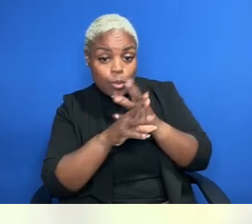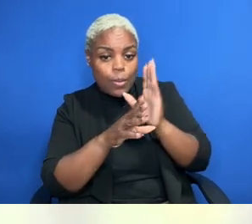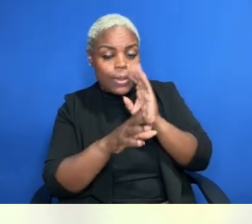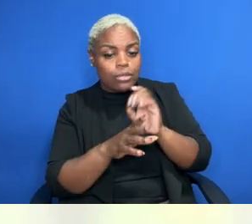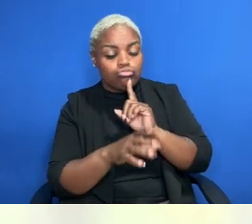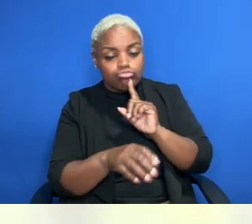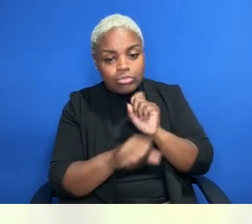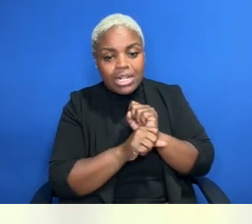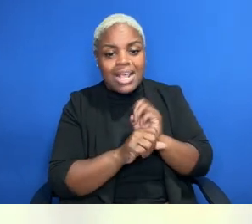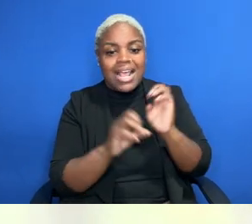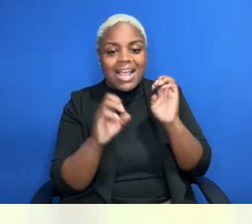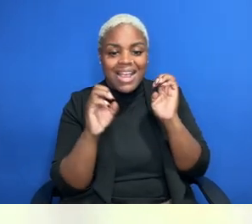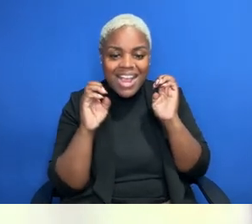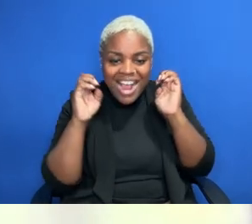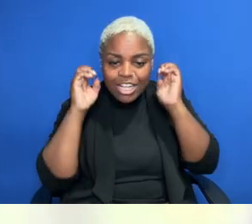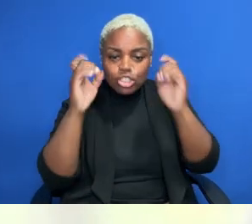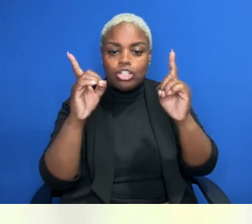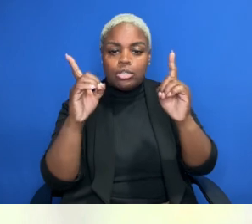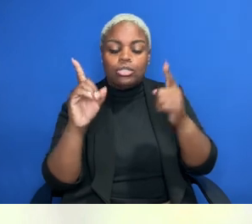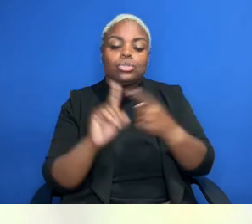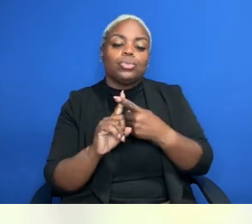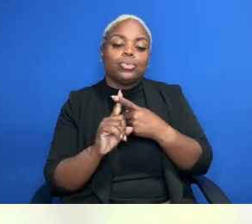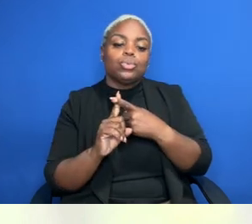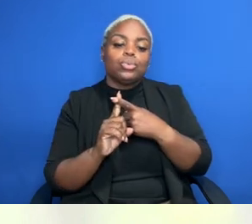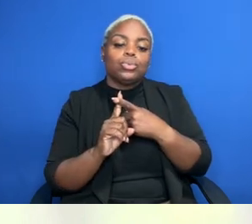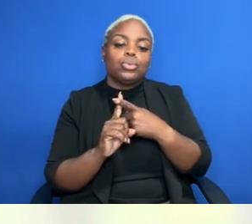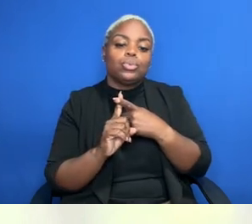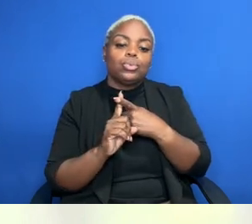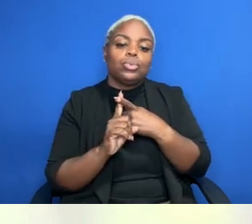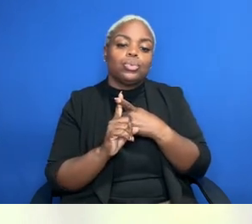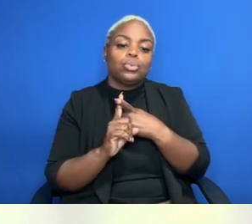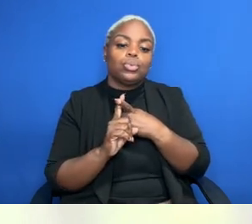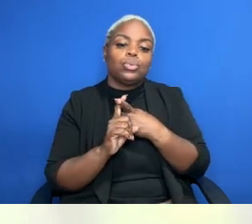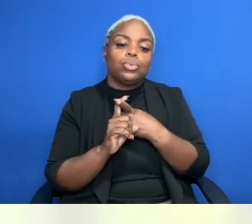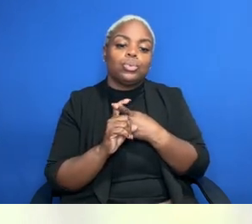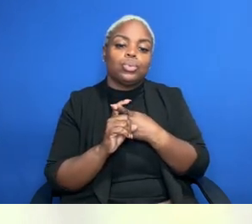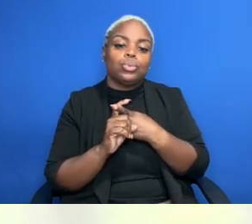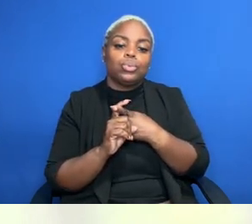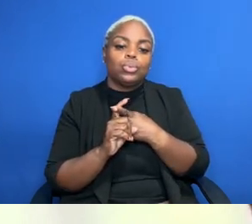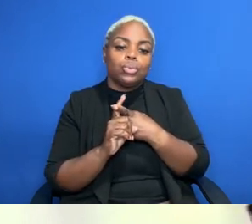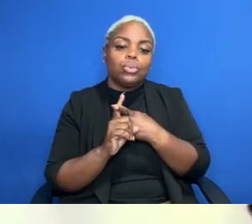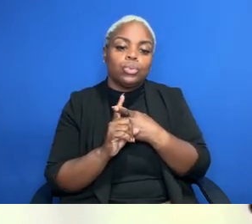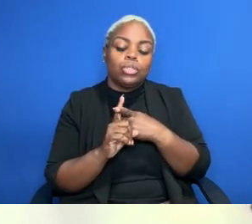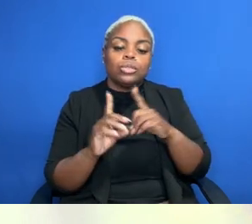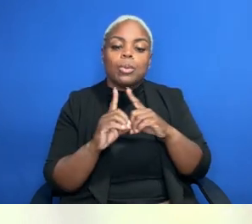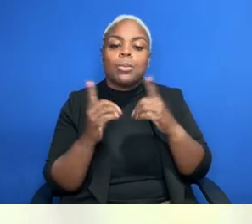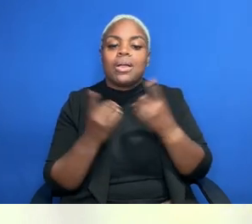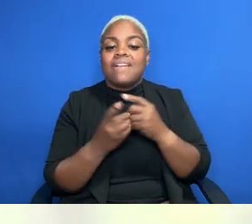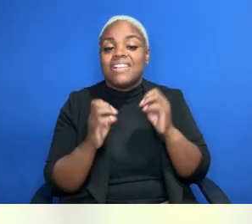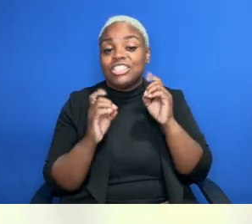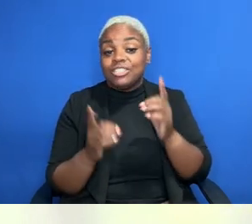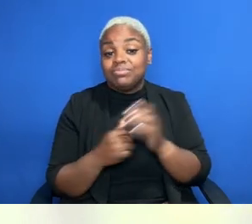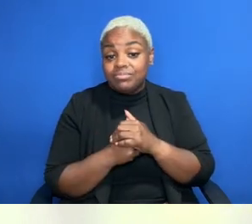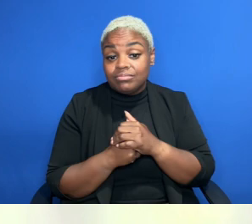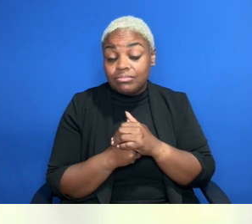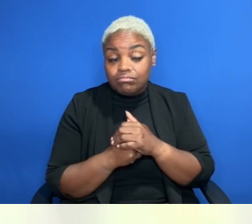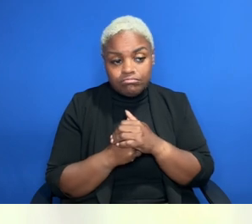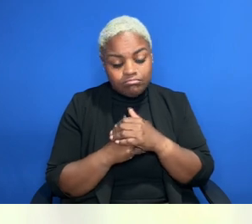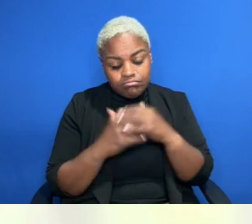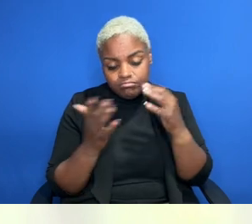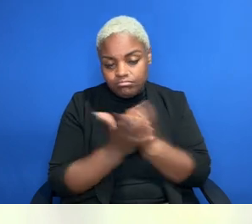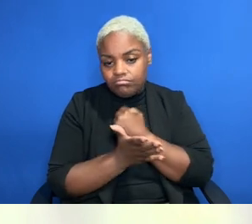who are still on this webinar, it will be really educational to the Department of